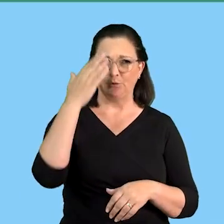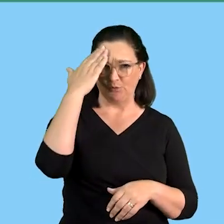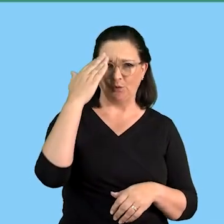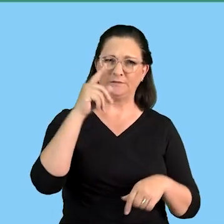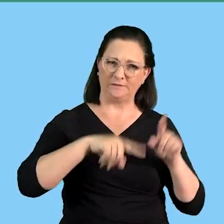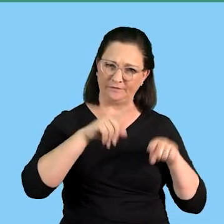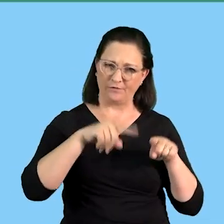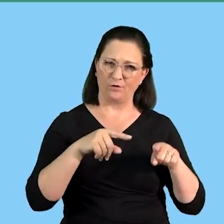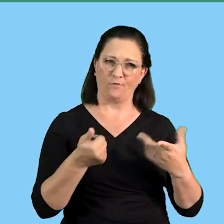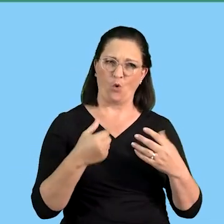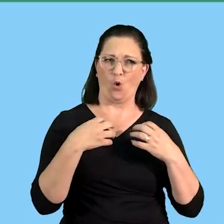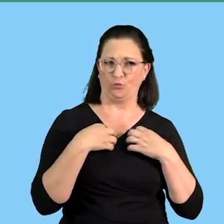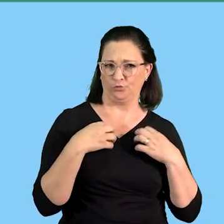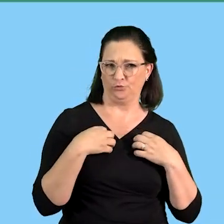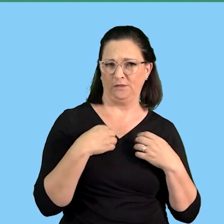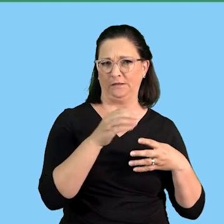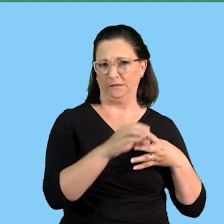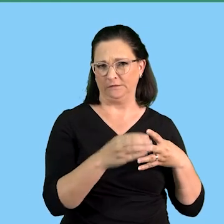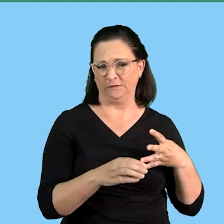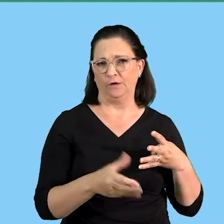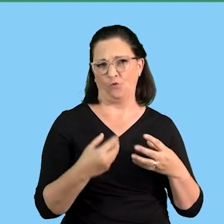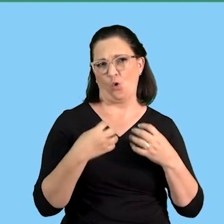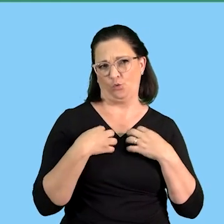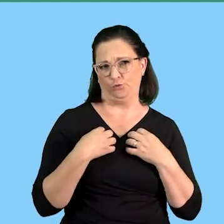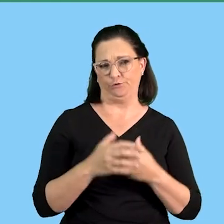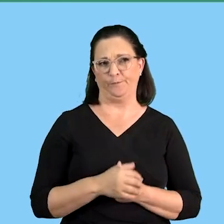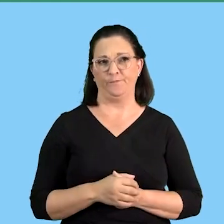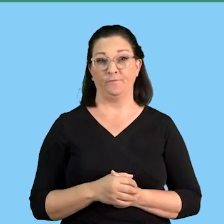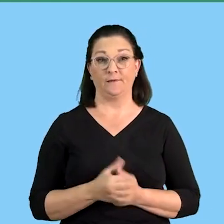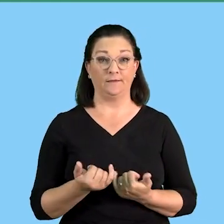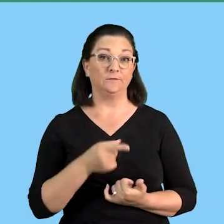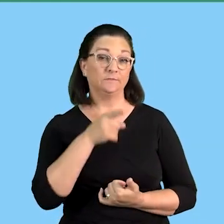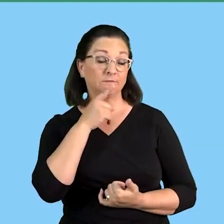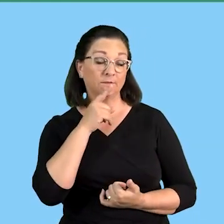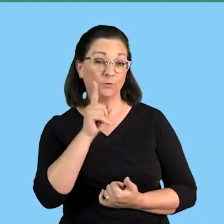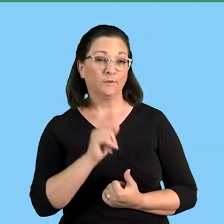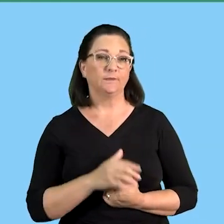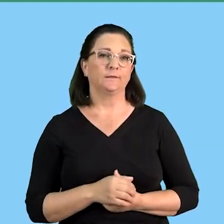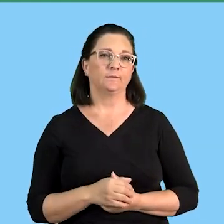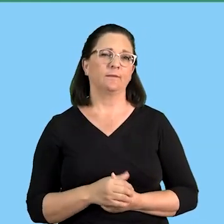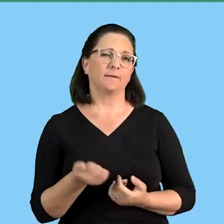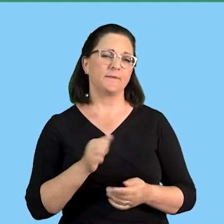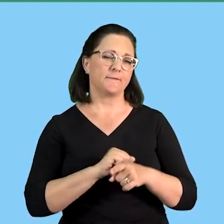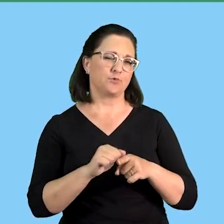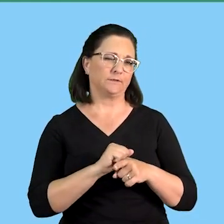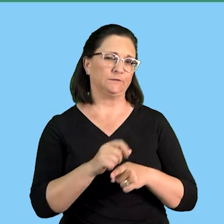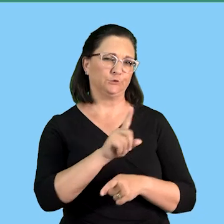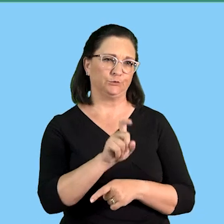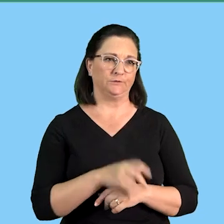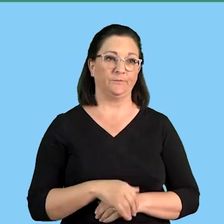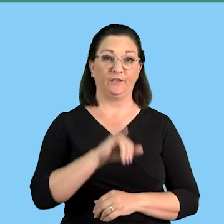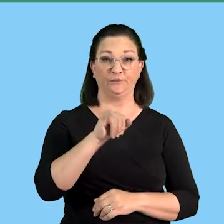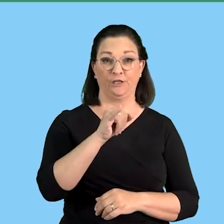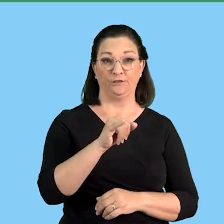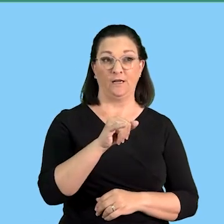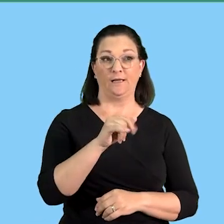and the characteristics of each form of ownership. And to test that, we have a pre-knowledge practice. JJ Tech